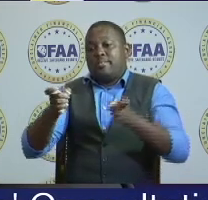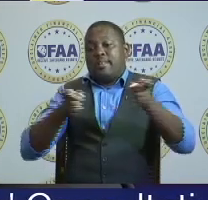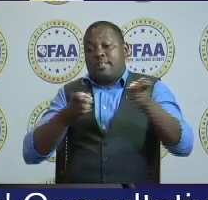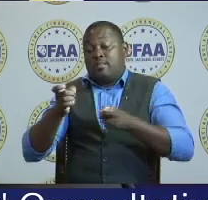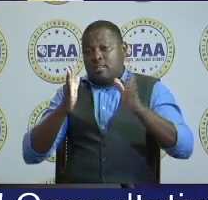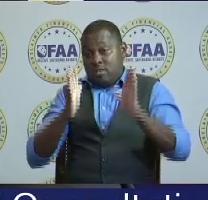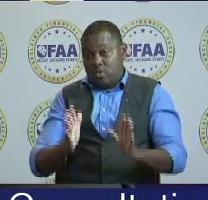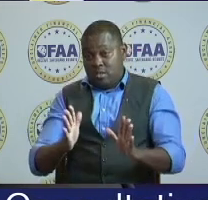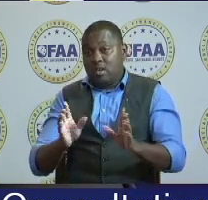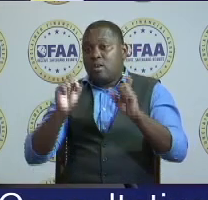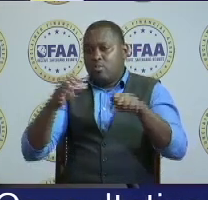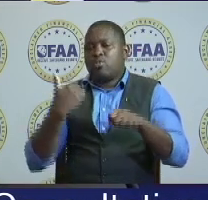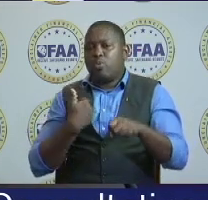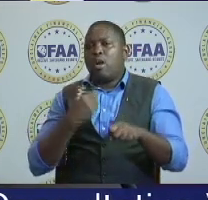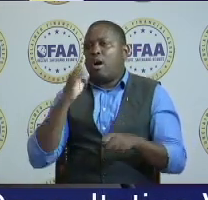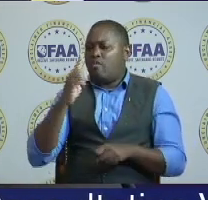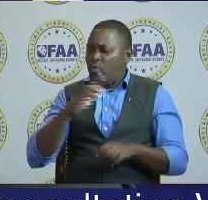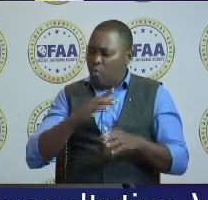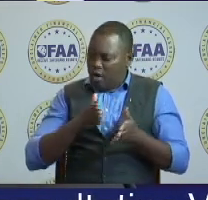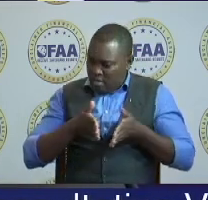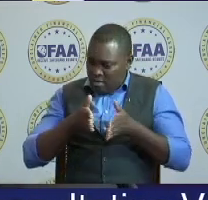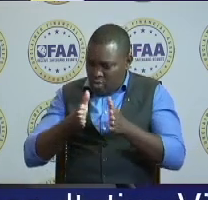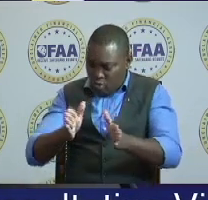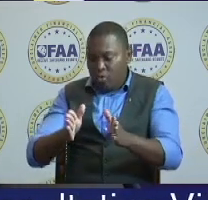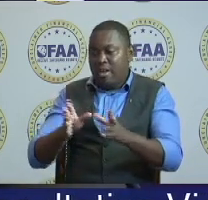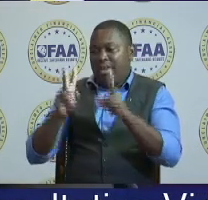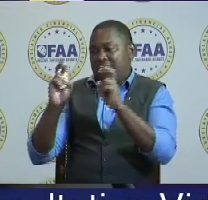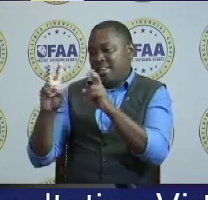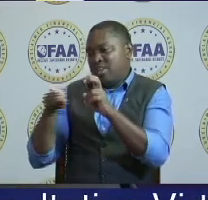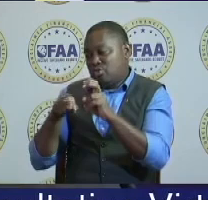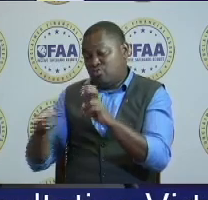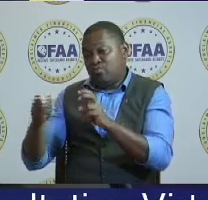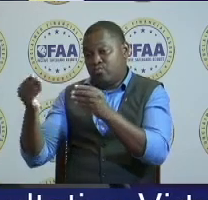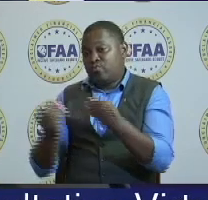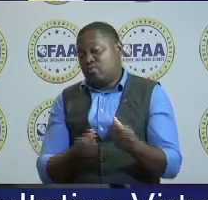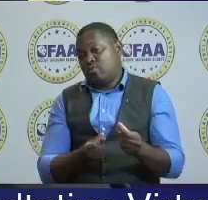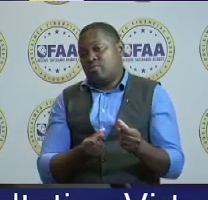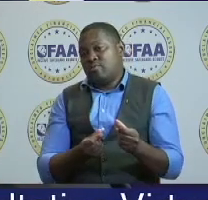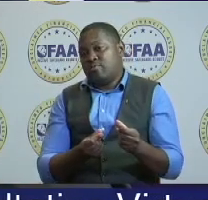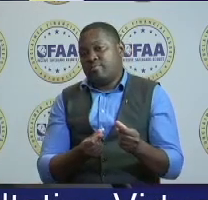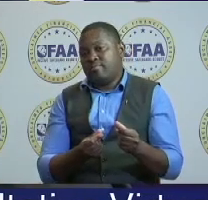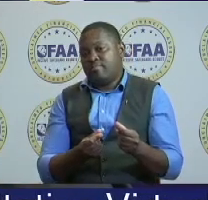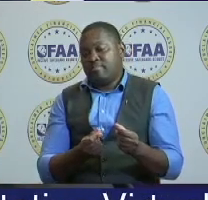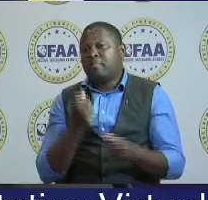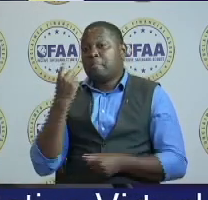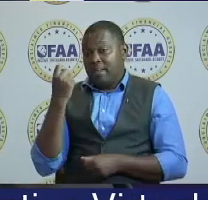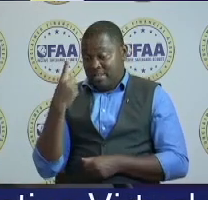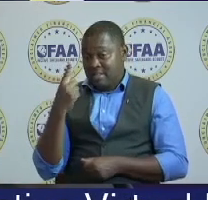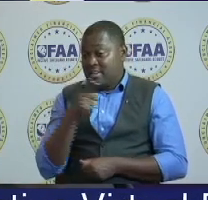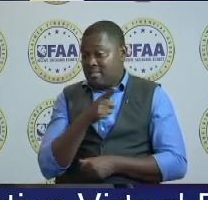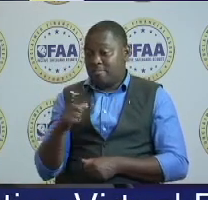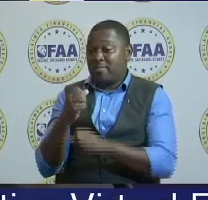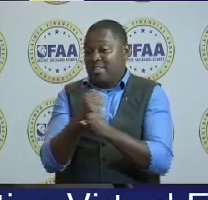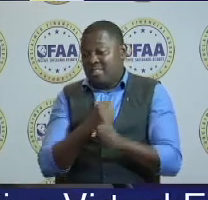have a standard way of dealing with that asset class. So for the SACOs, thank you for that question. I'm sure it has come out from a SACO holder.